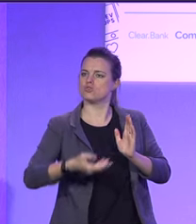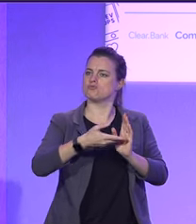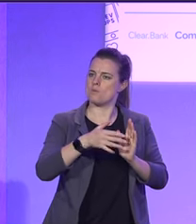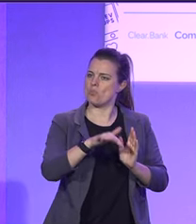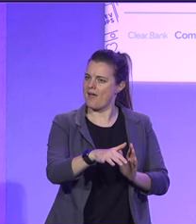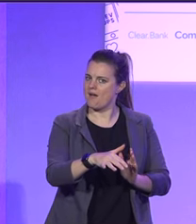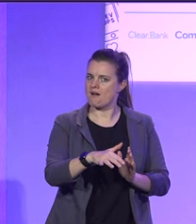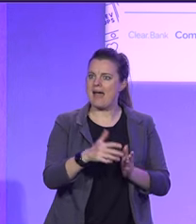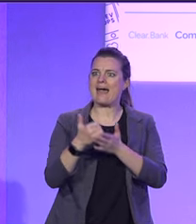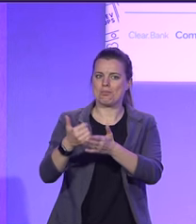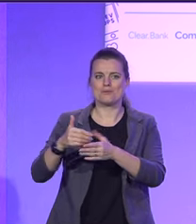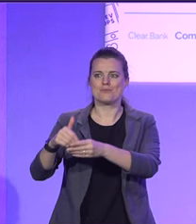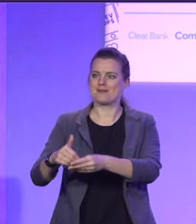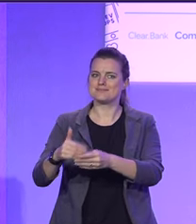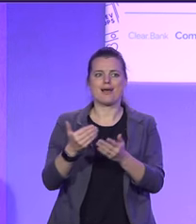that tool to then